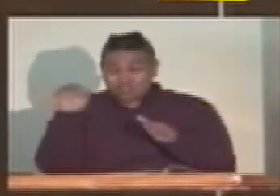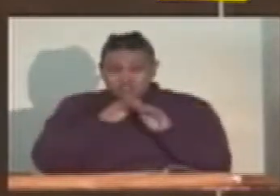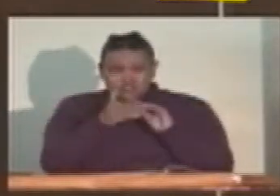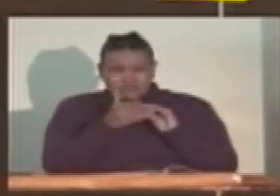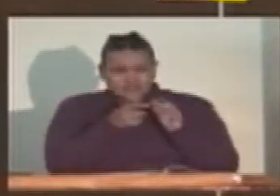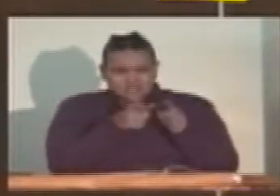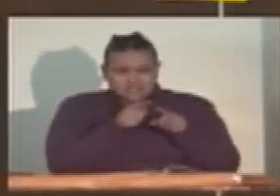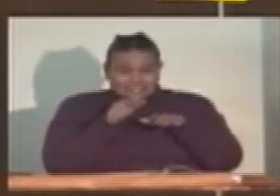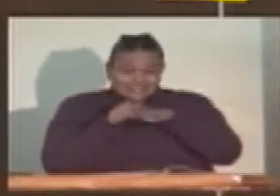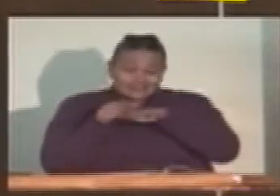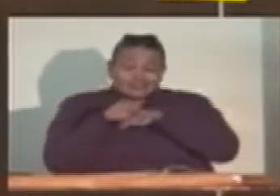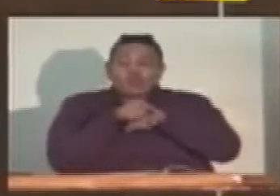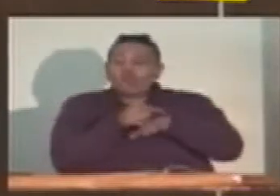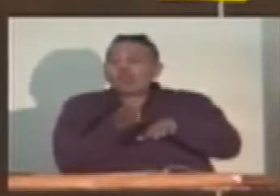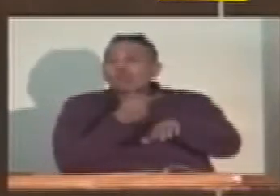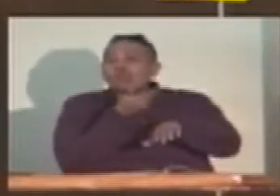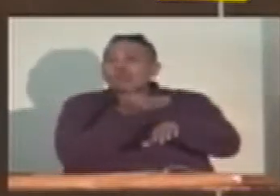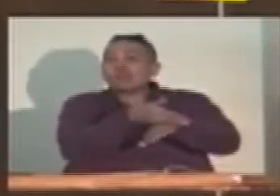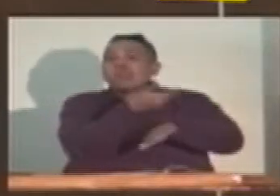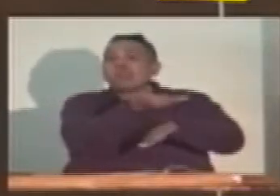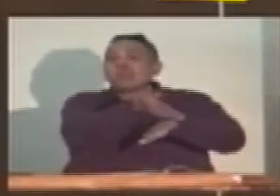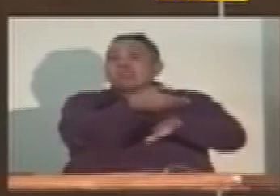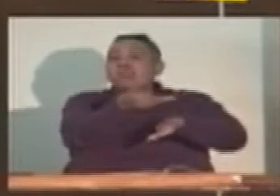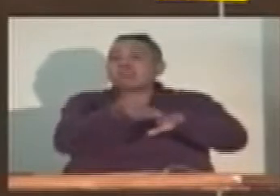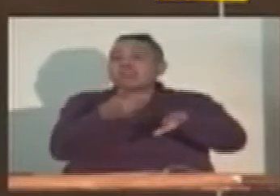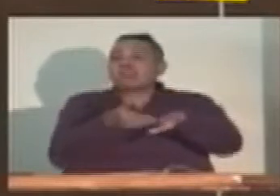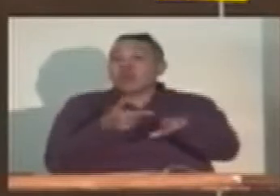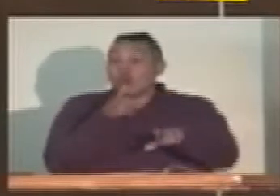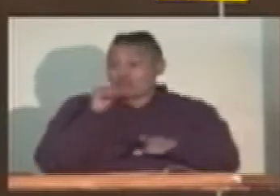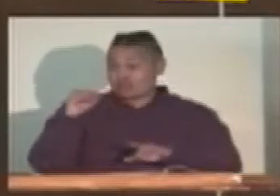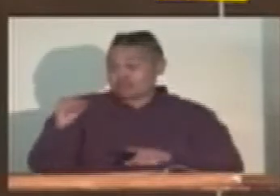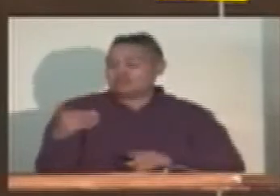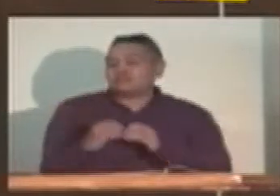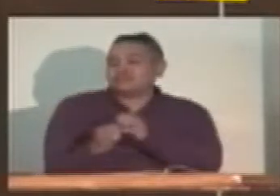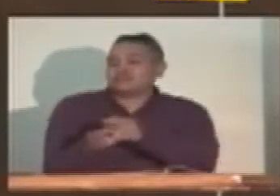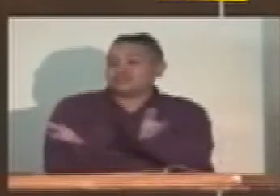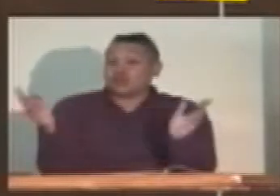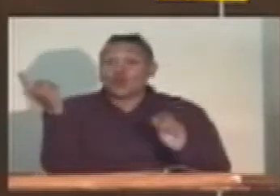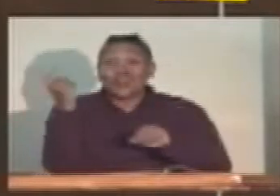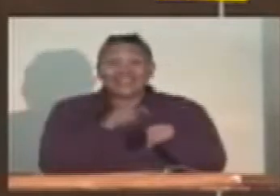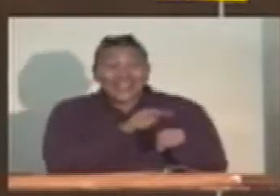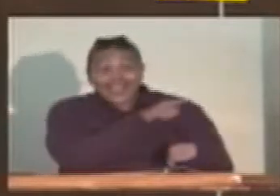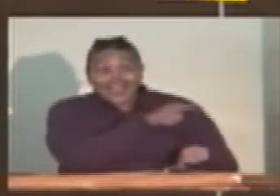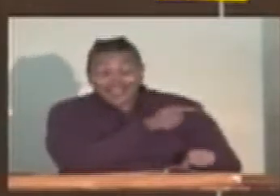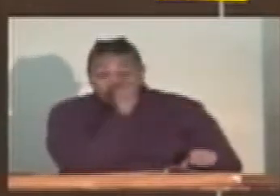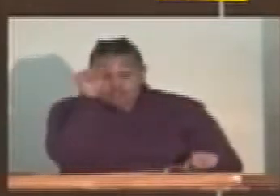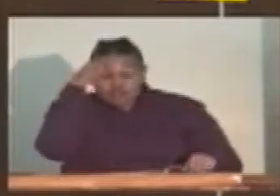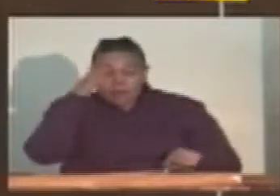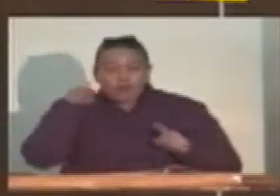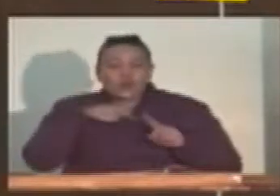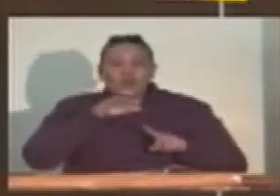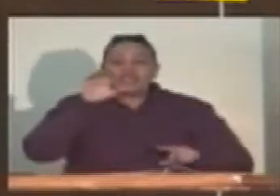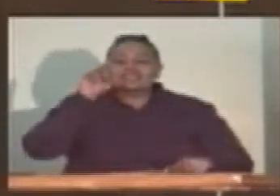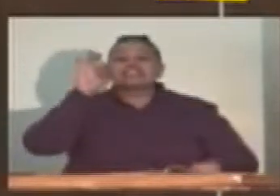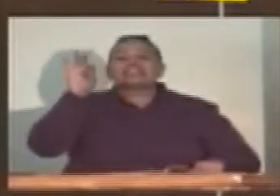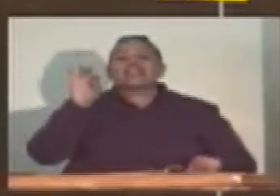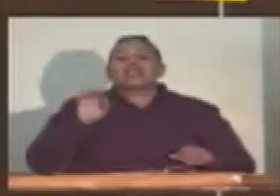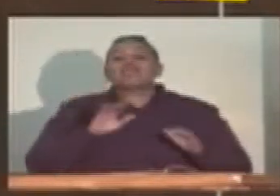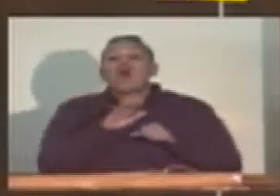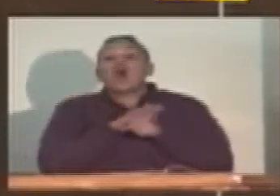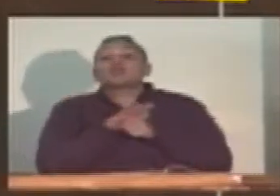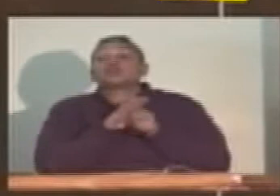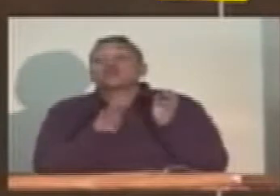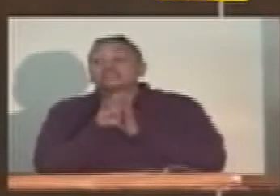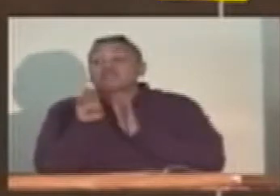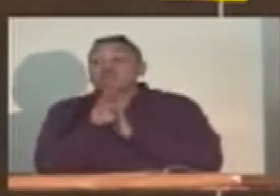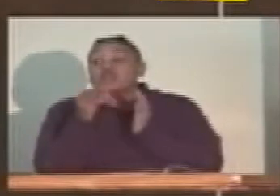are totally forgotten. The only time these parts are remembered is when the CDF, the Constituency Development